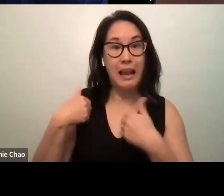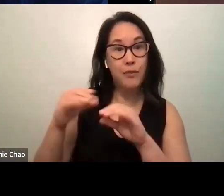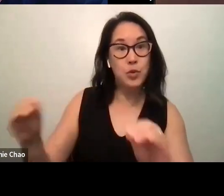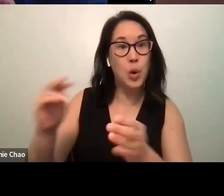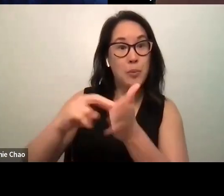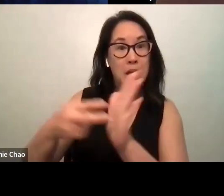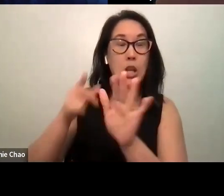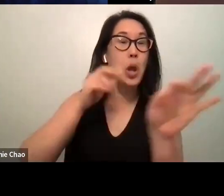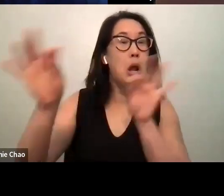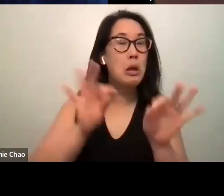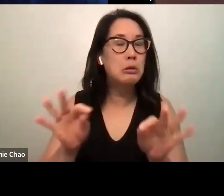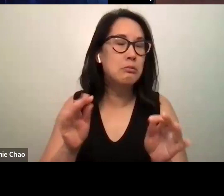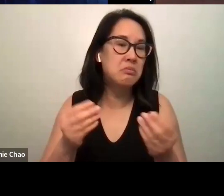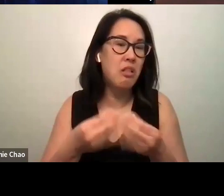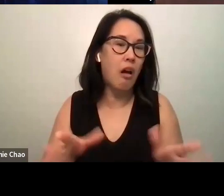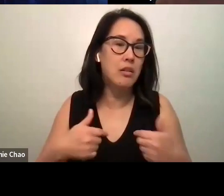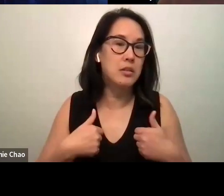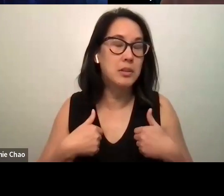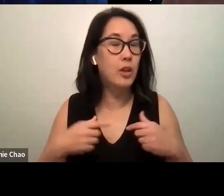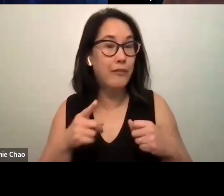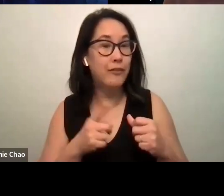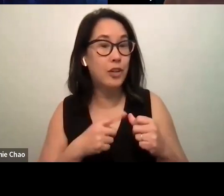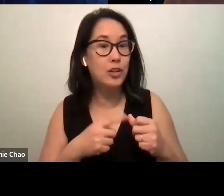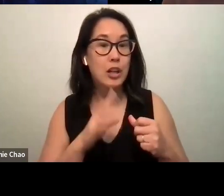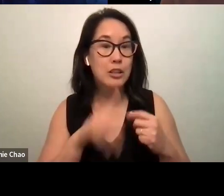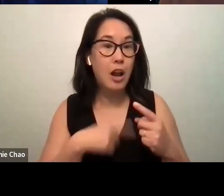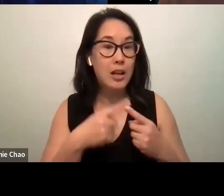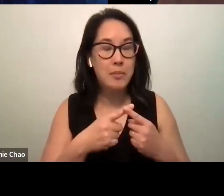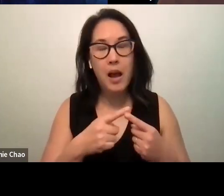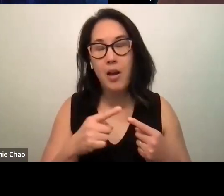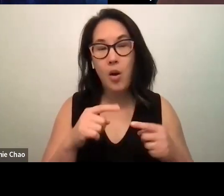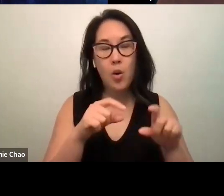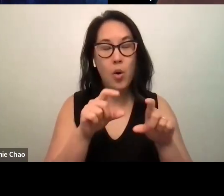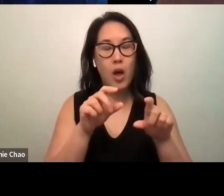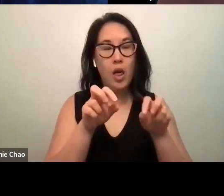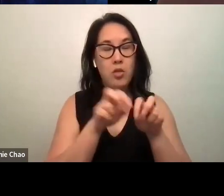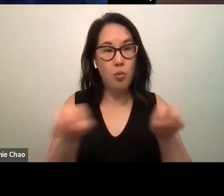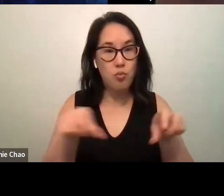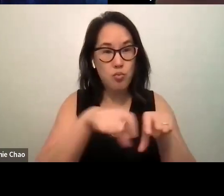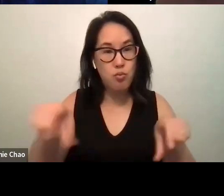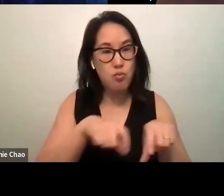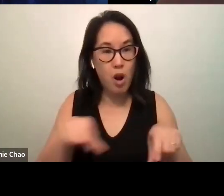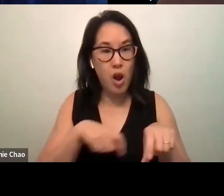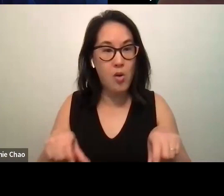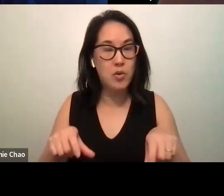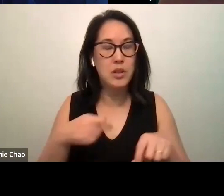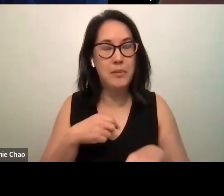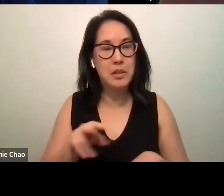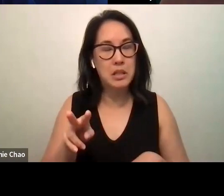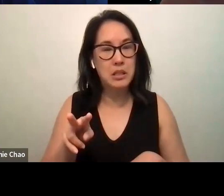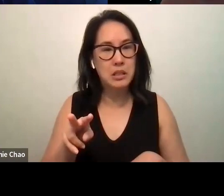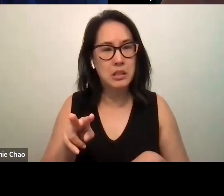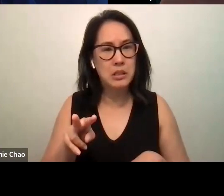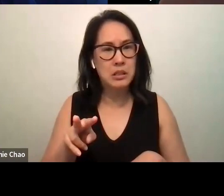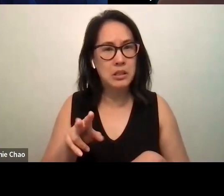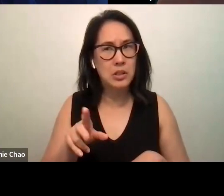When we're talking about the roses at first, at least with the audio description, it became so daunting. It's like, oh, do I have to keep